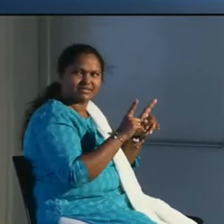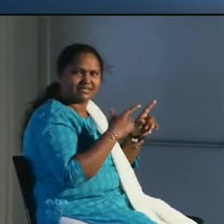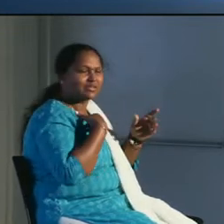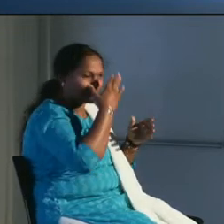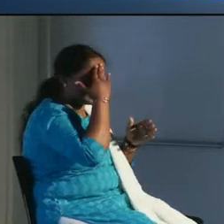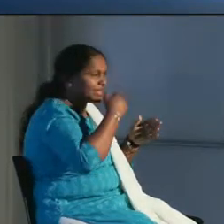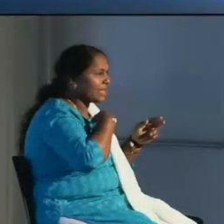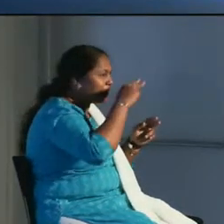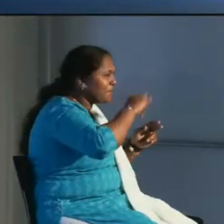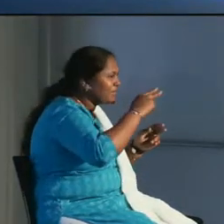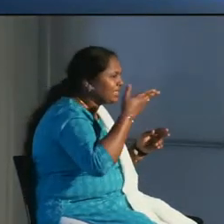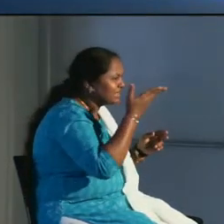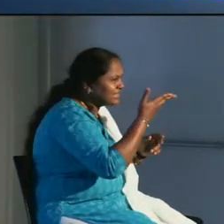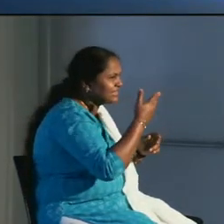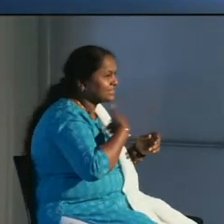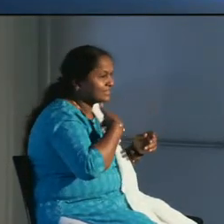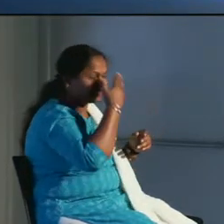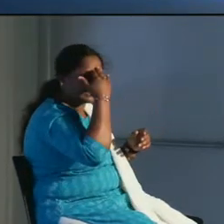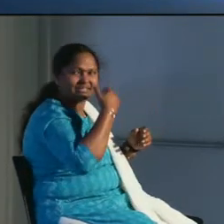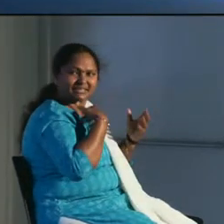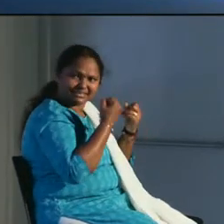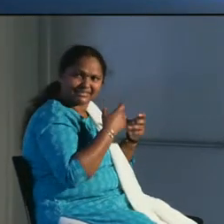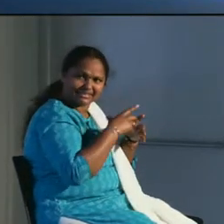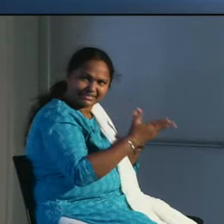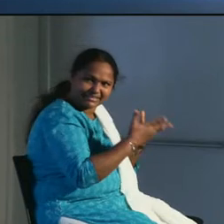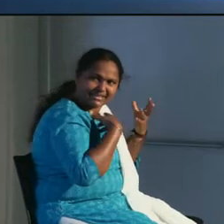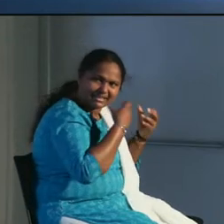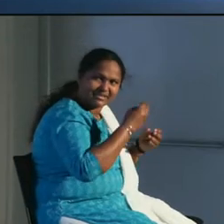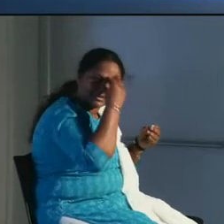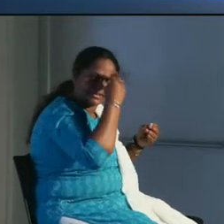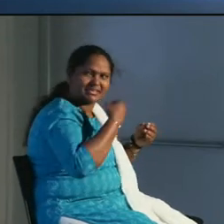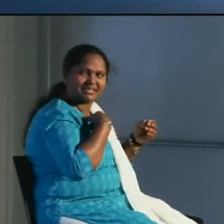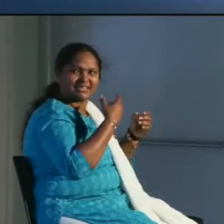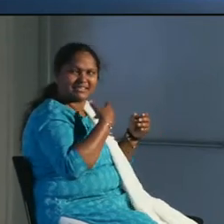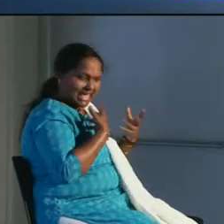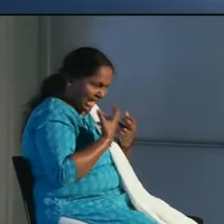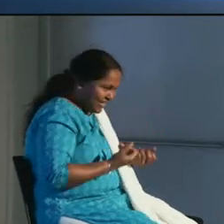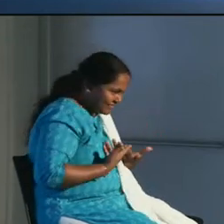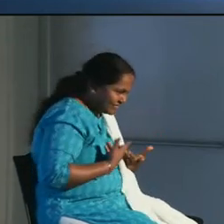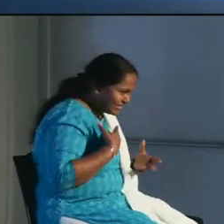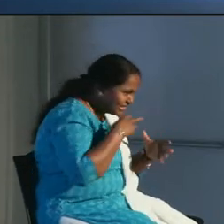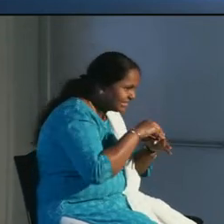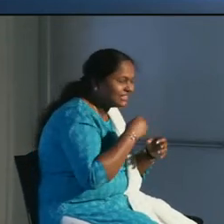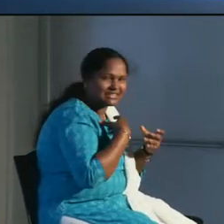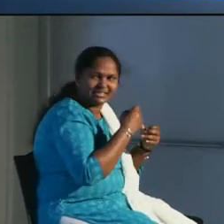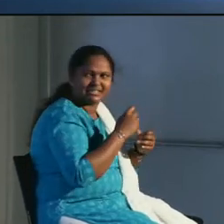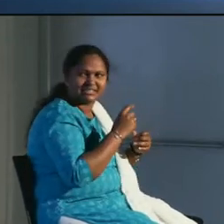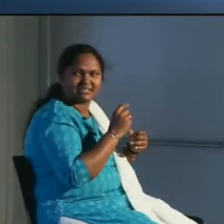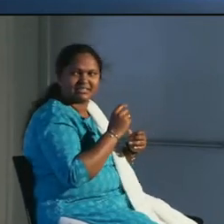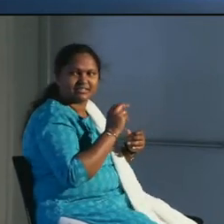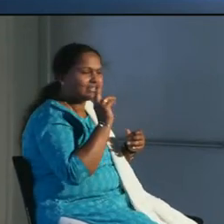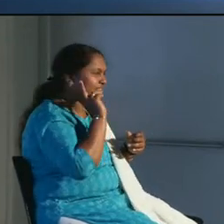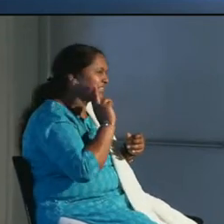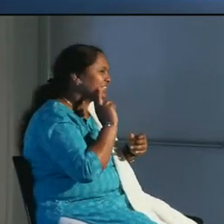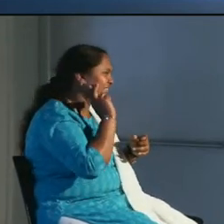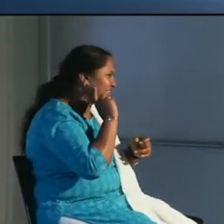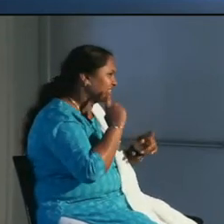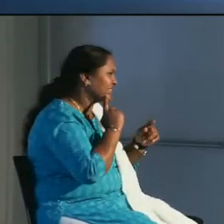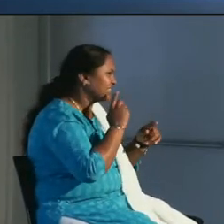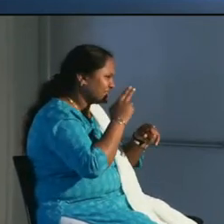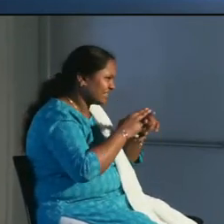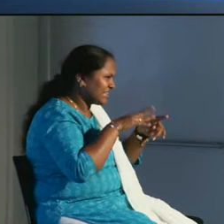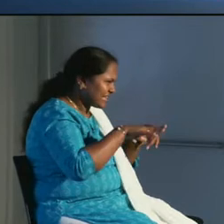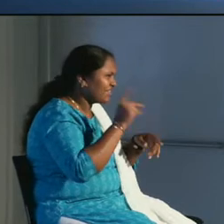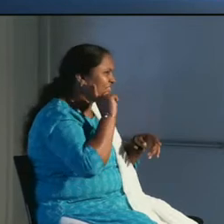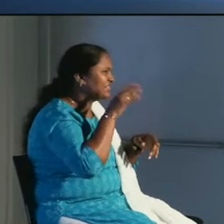painting. I am there. Please acknowledge me. Well, there's a deaf and mute person who used to drive, cycle